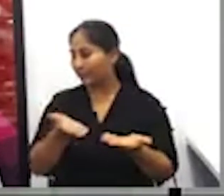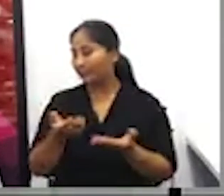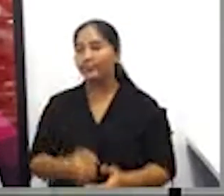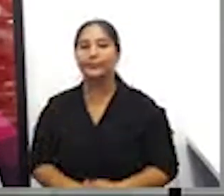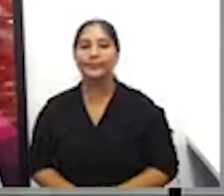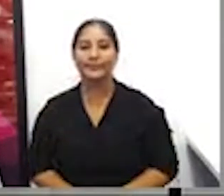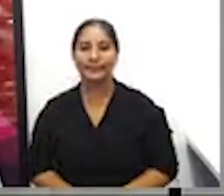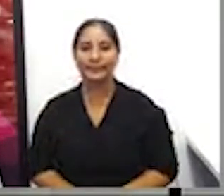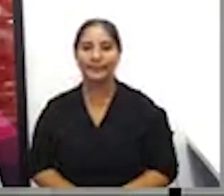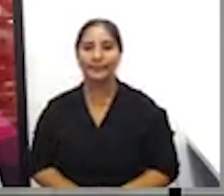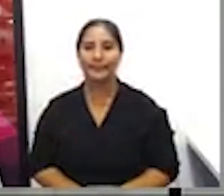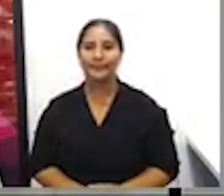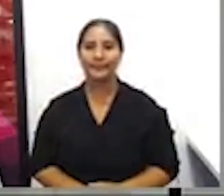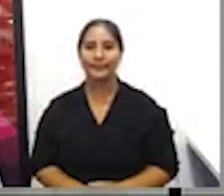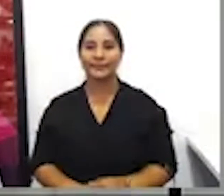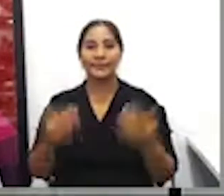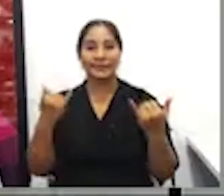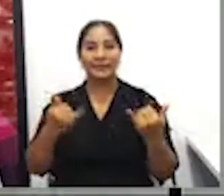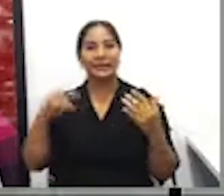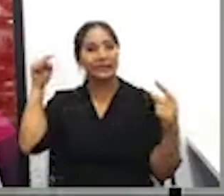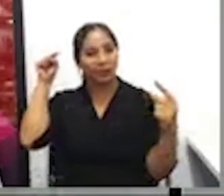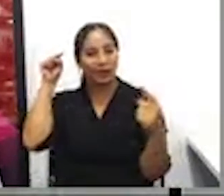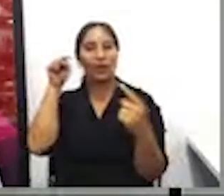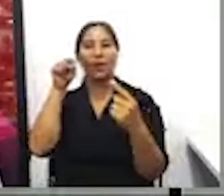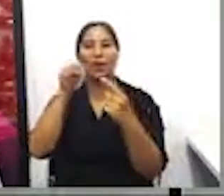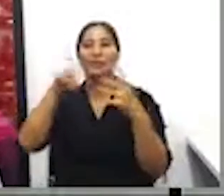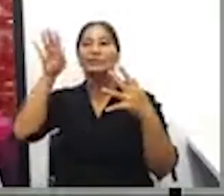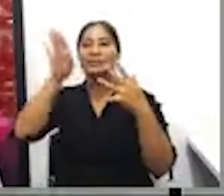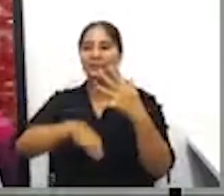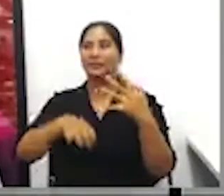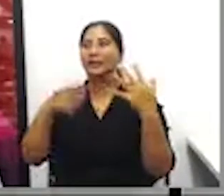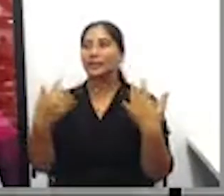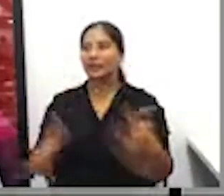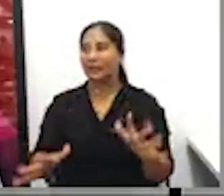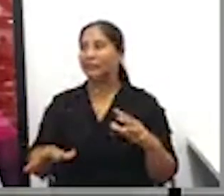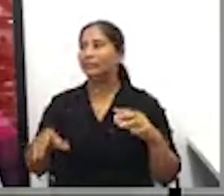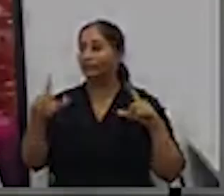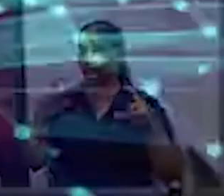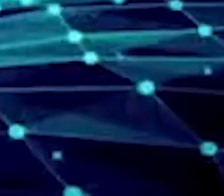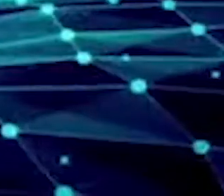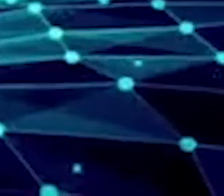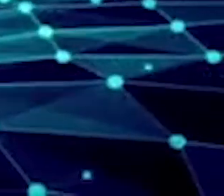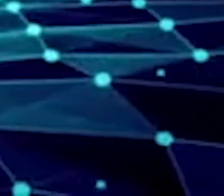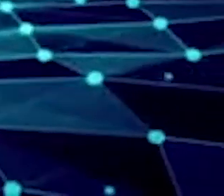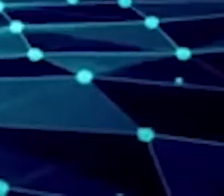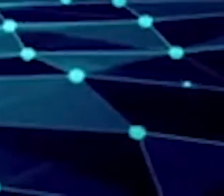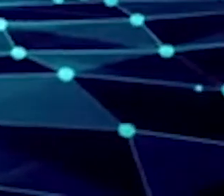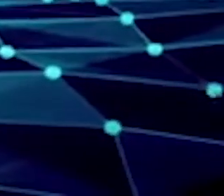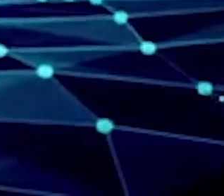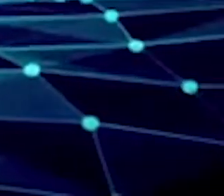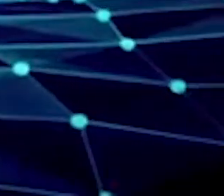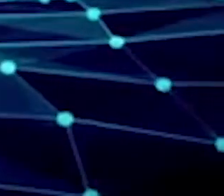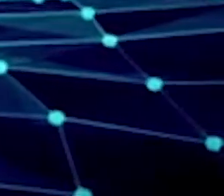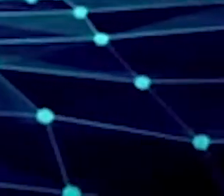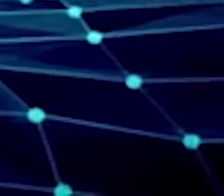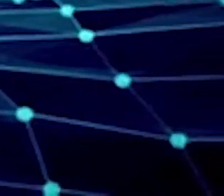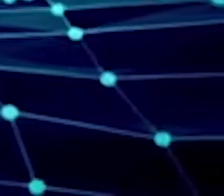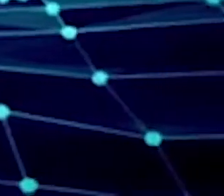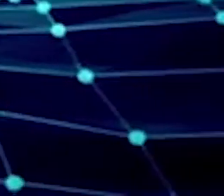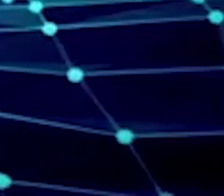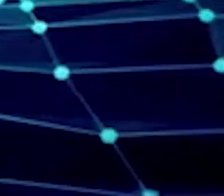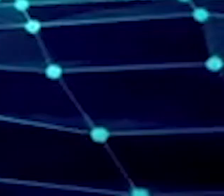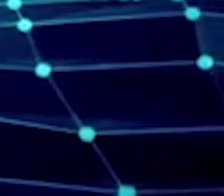ending very soon after this. Probably we help to move the chairs a little bit.